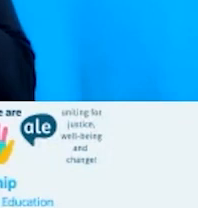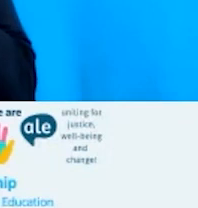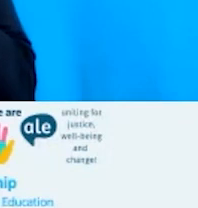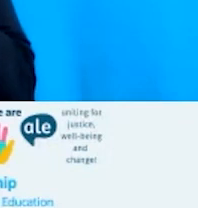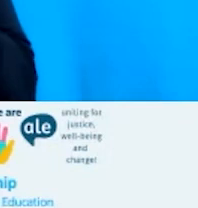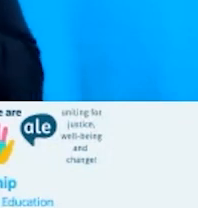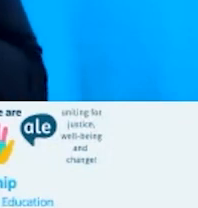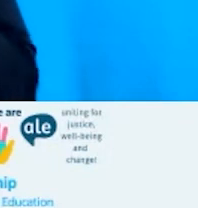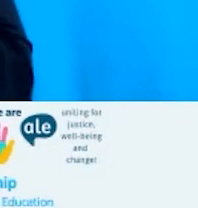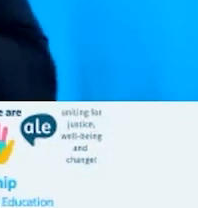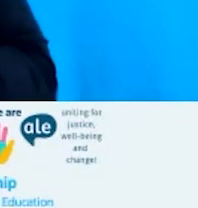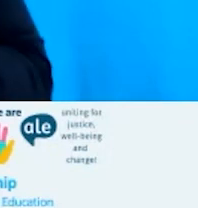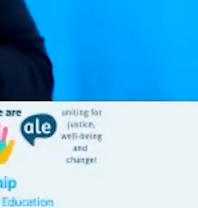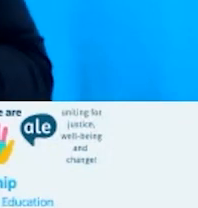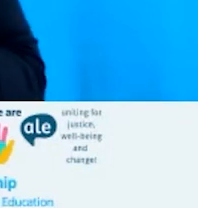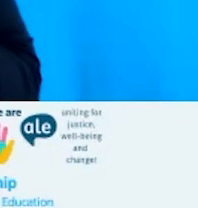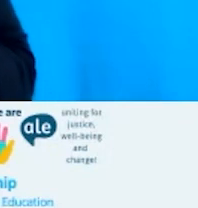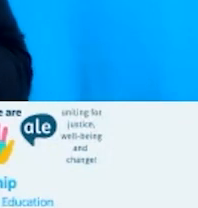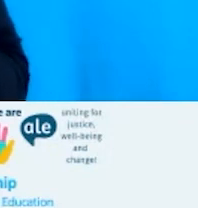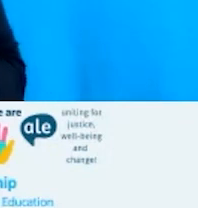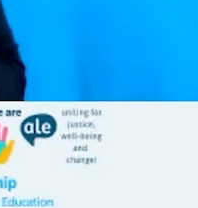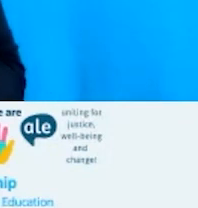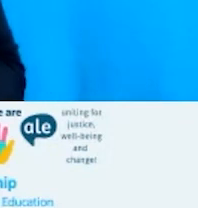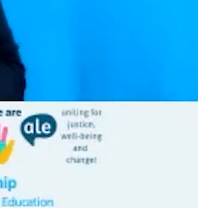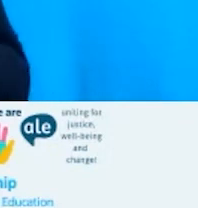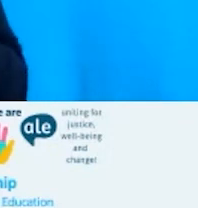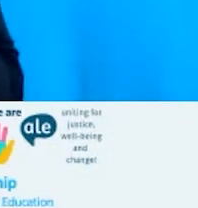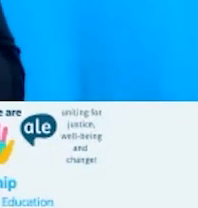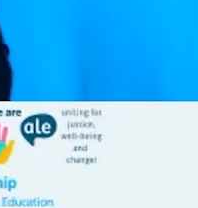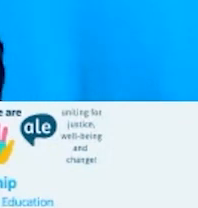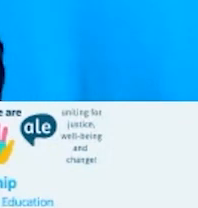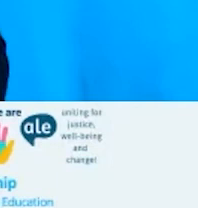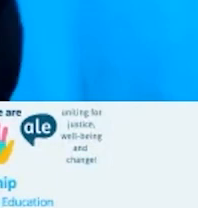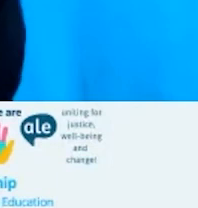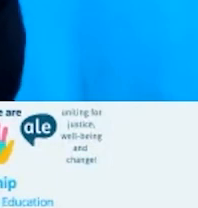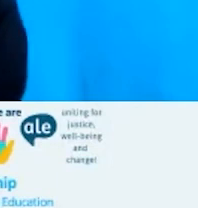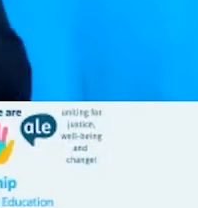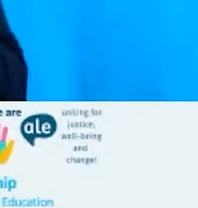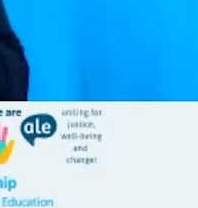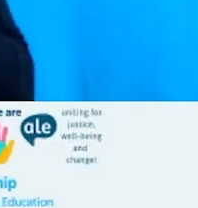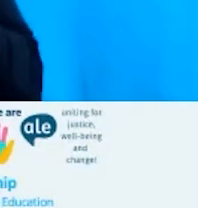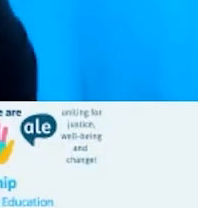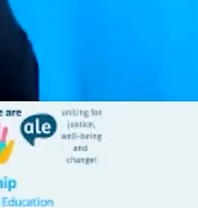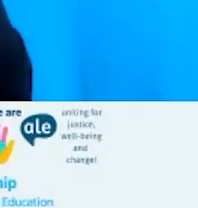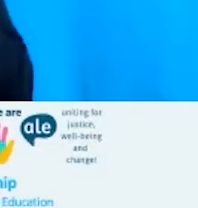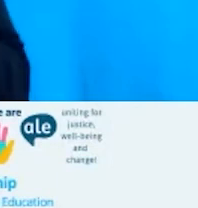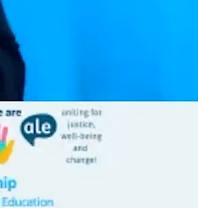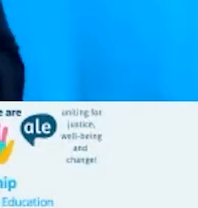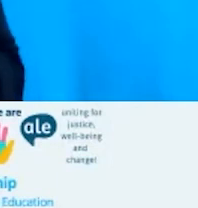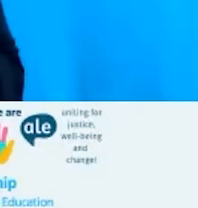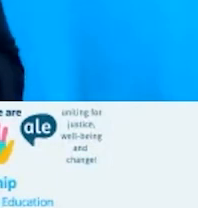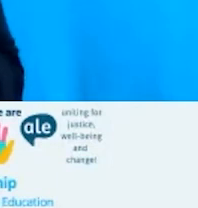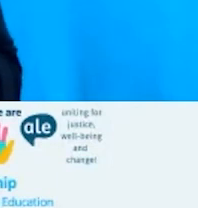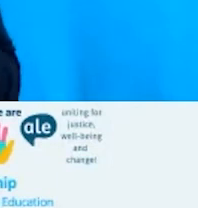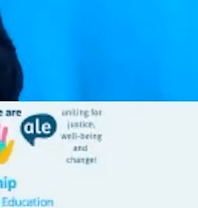democracy, there are many commonalities around the globe. So as a matter of fact, it did help quite a lot. Perfect. We will